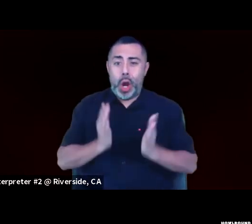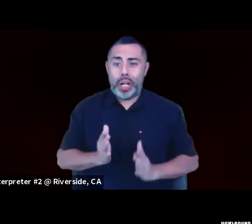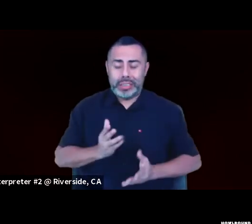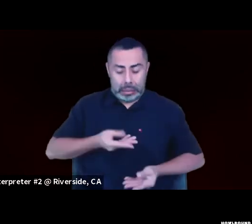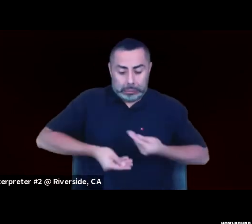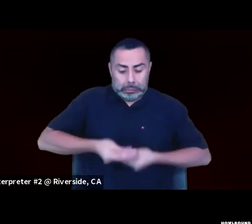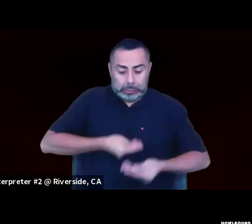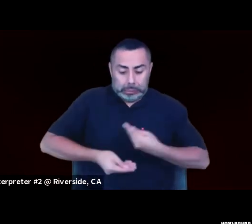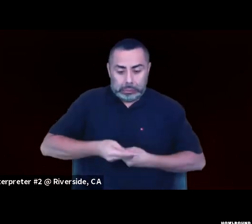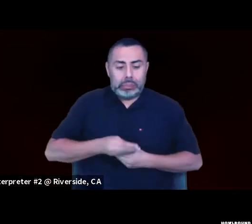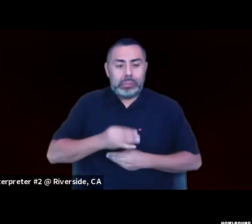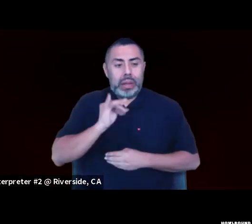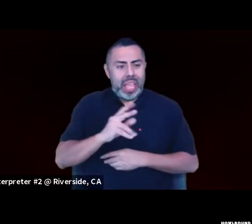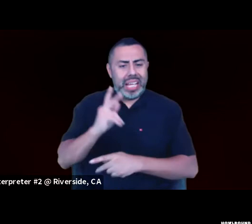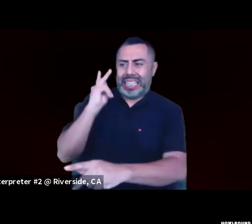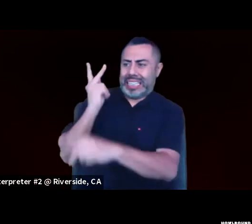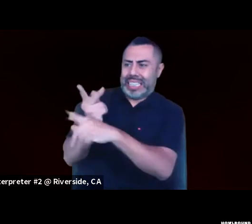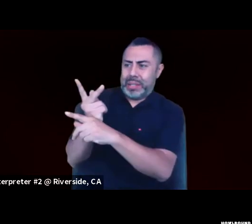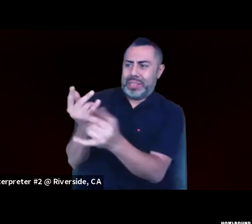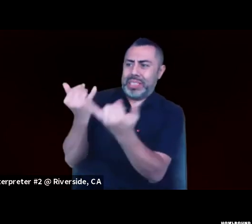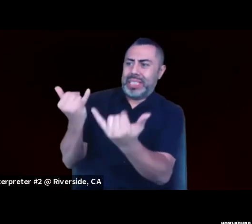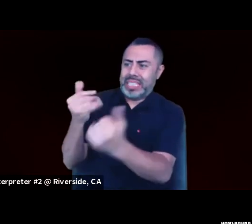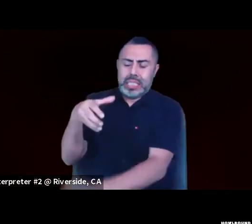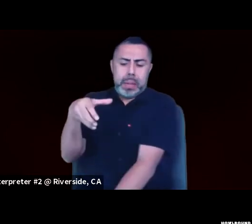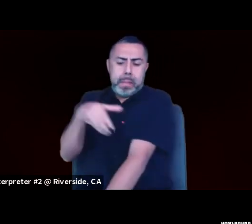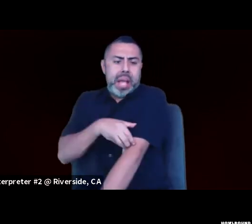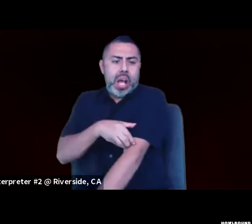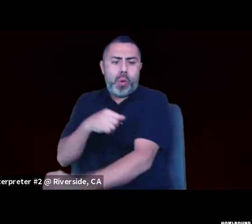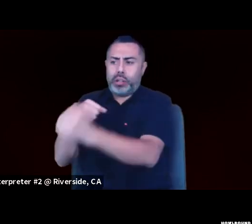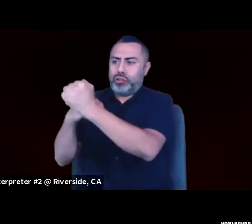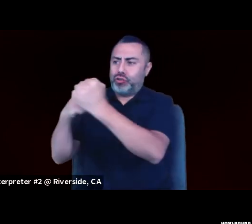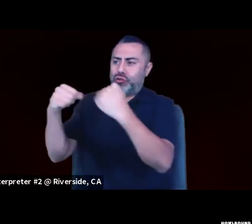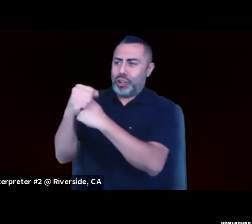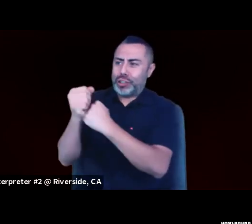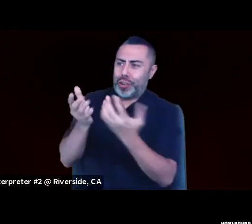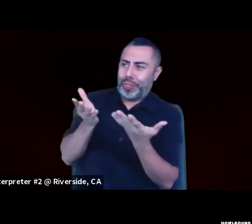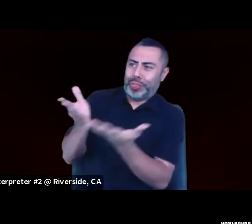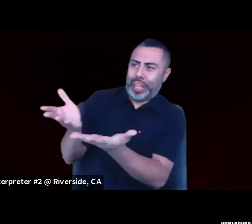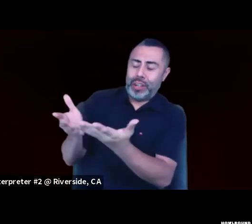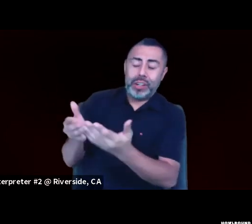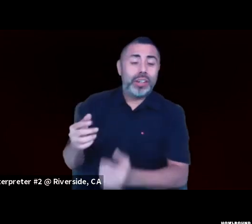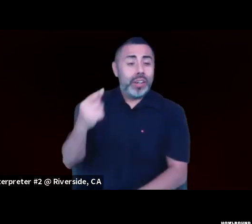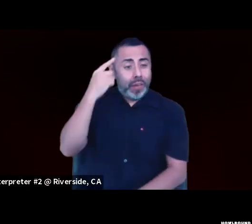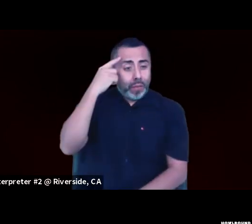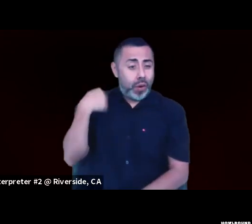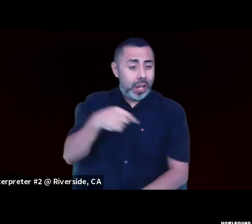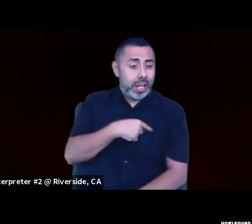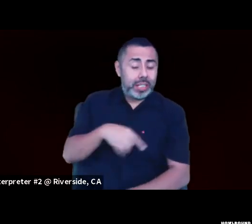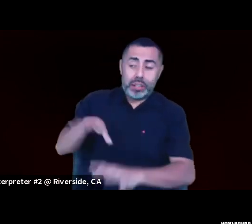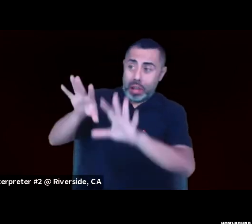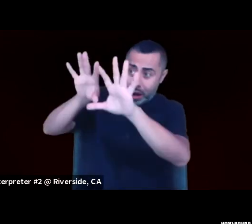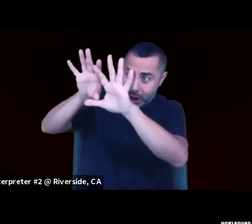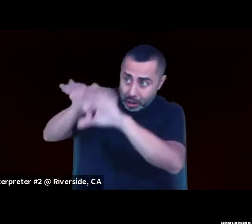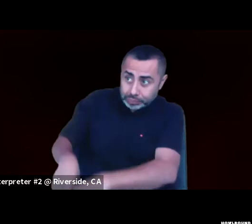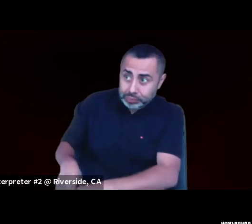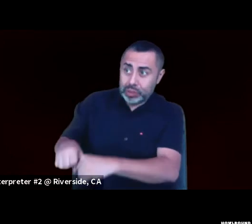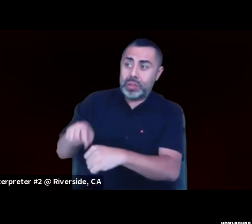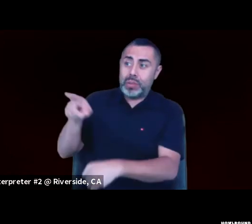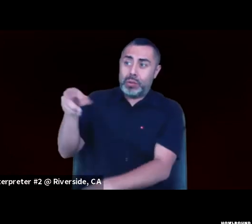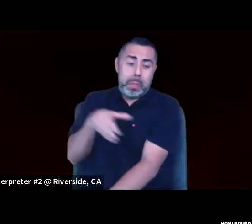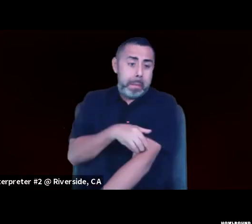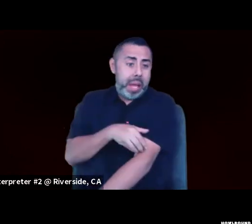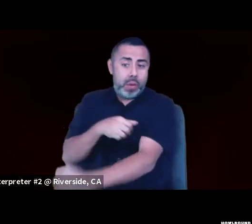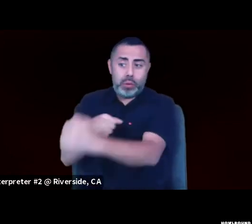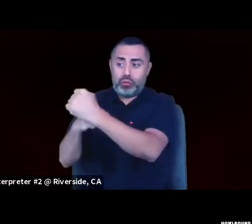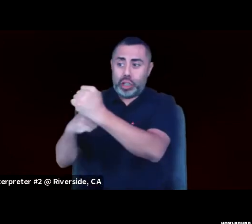existing power structure, and that to undo those structures, we must get used to naming our financial